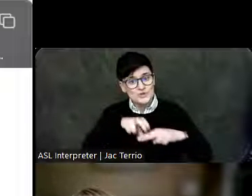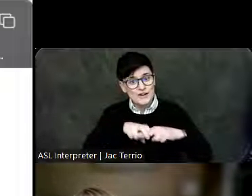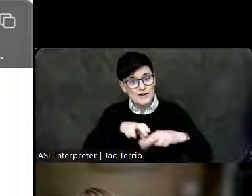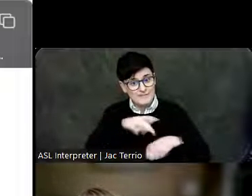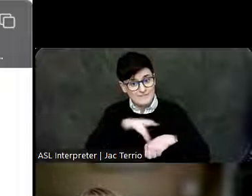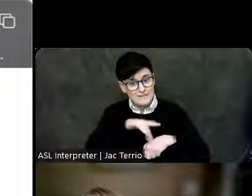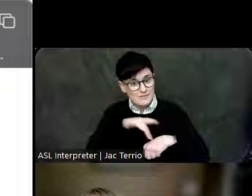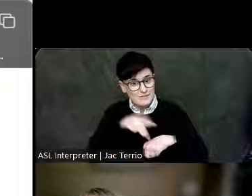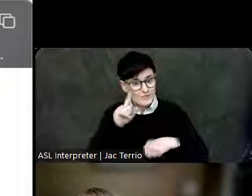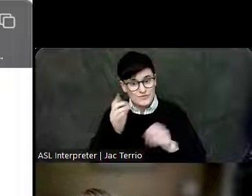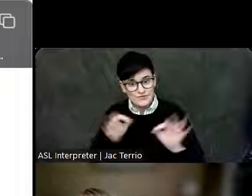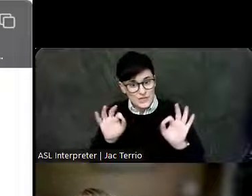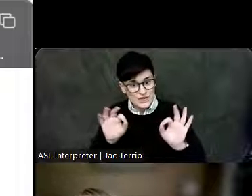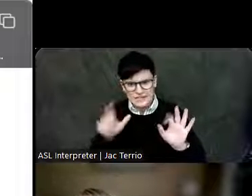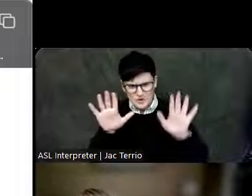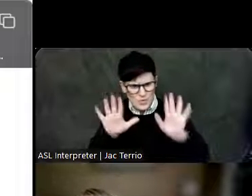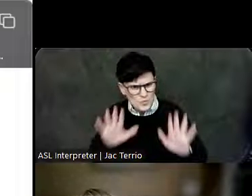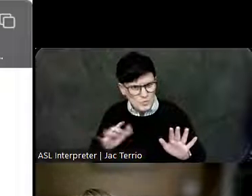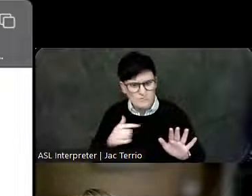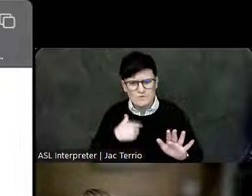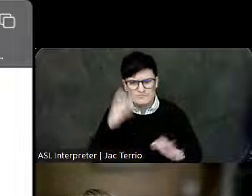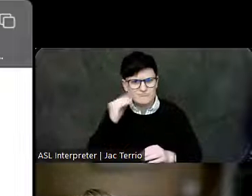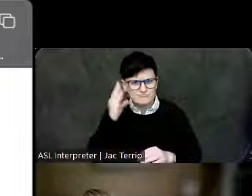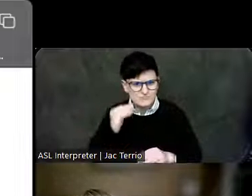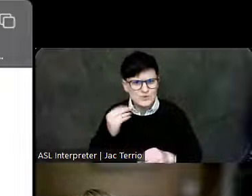they're terrific. So we've used them for my daughter.